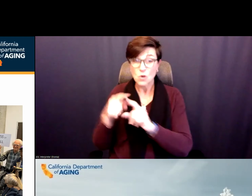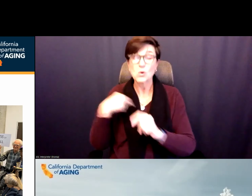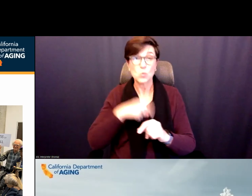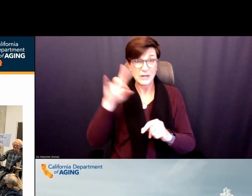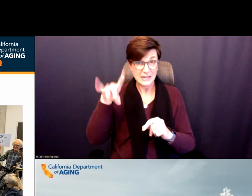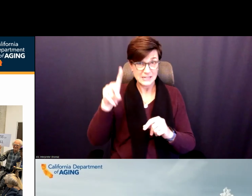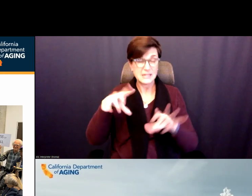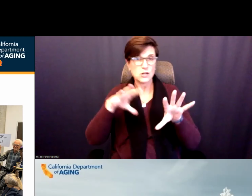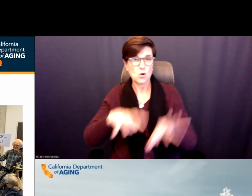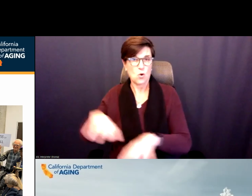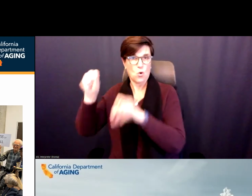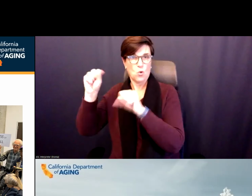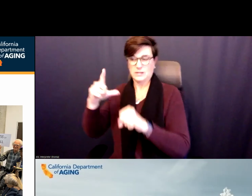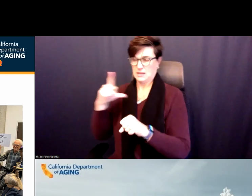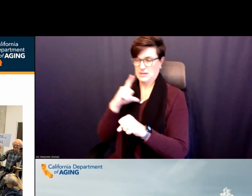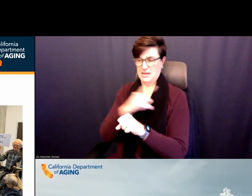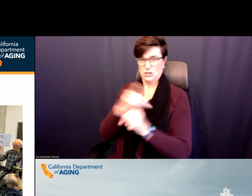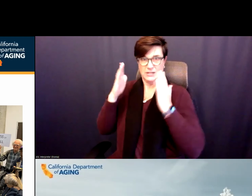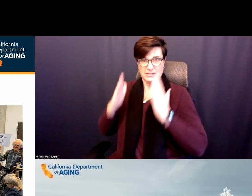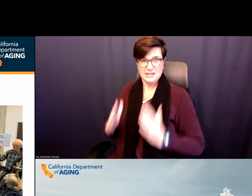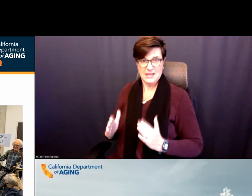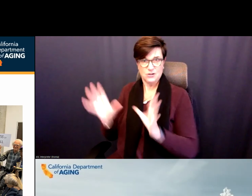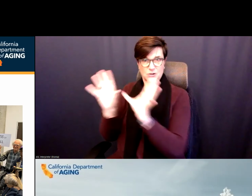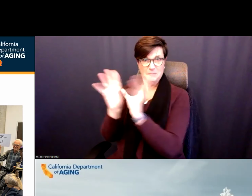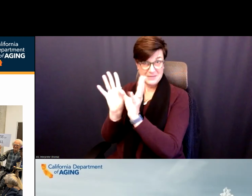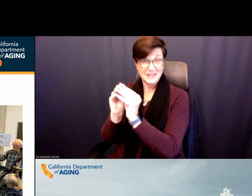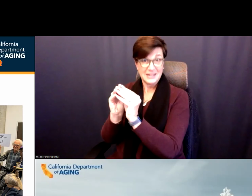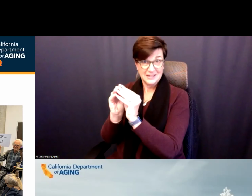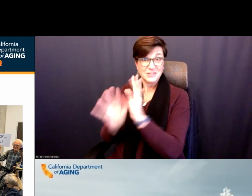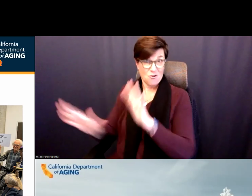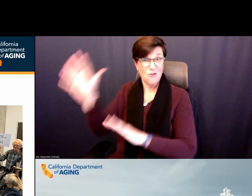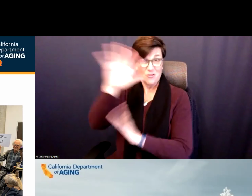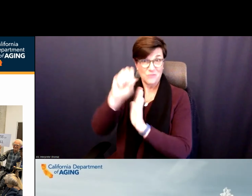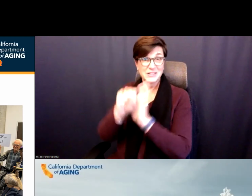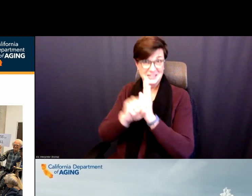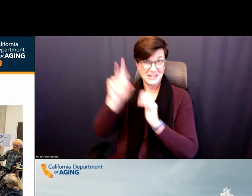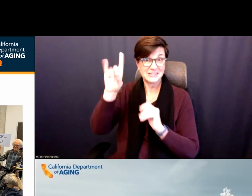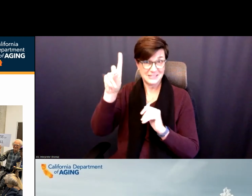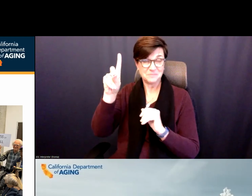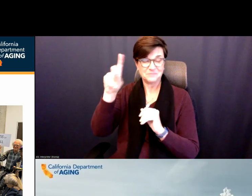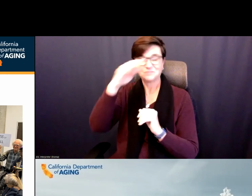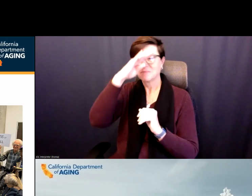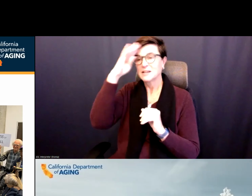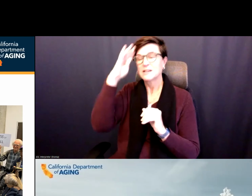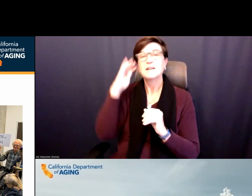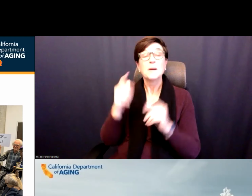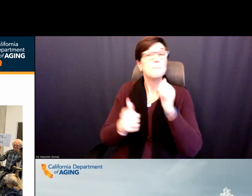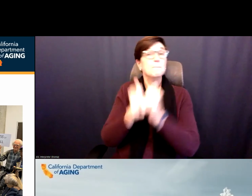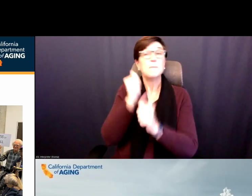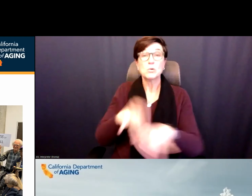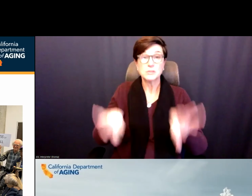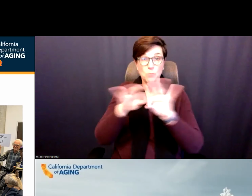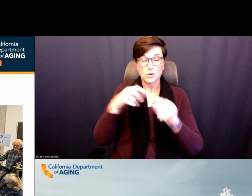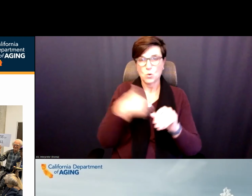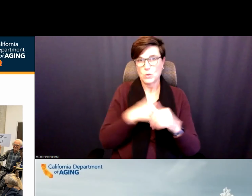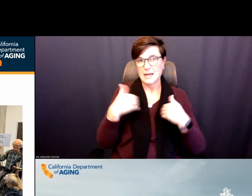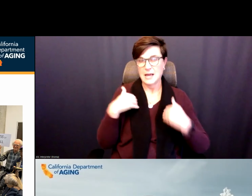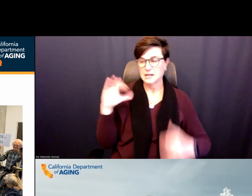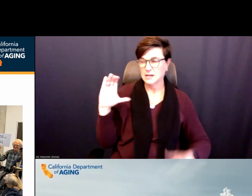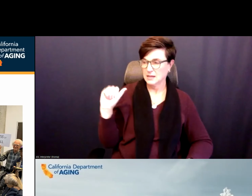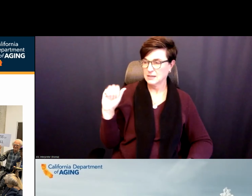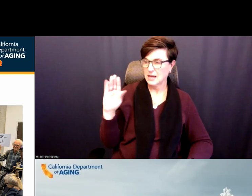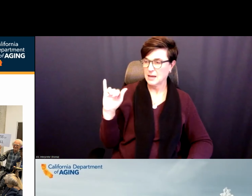legislatures around the state. And very importantly, we had a cabinet work group This work group was comprised of leaders from across the